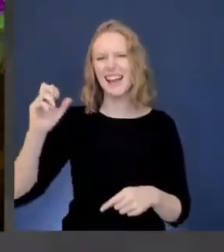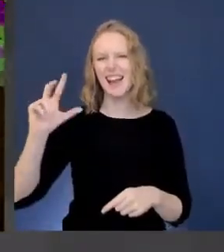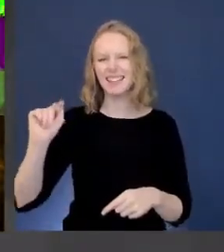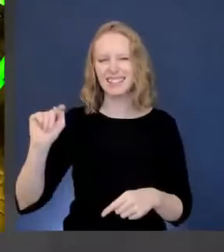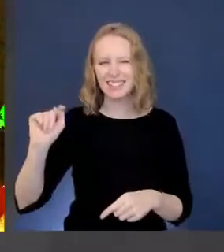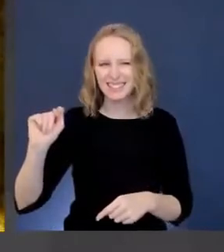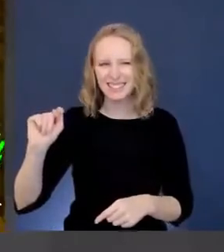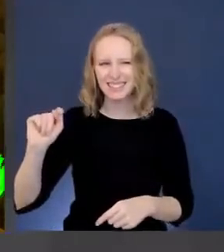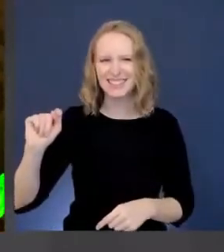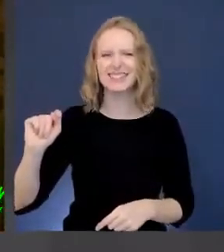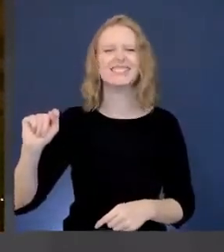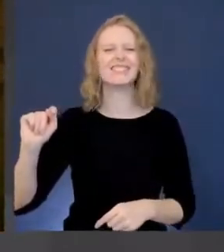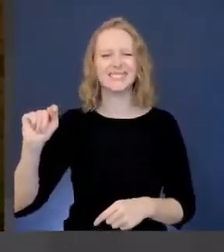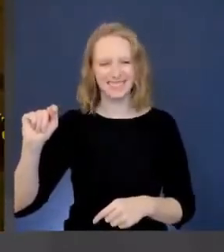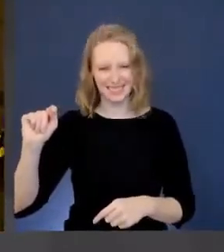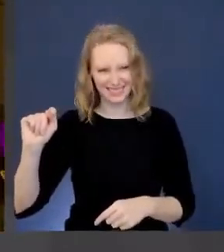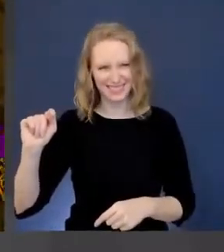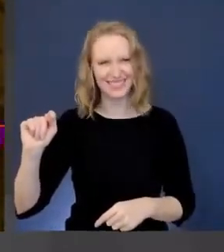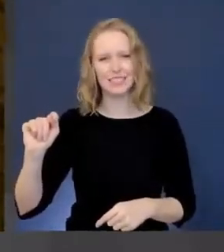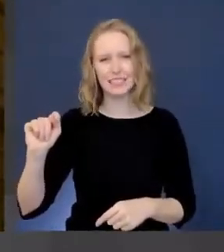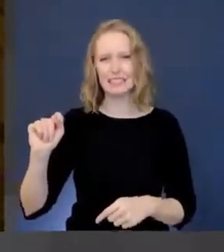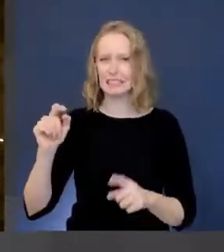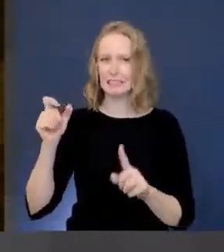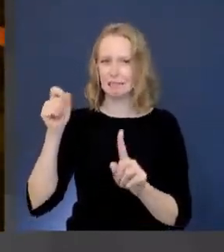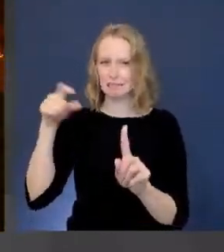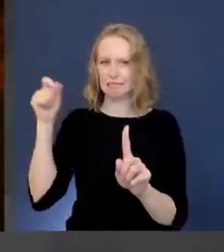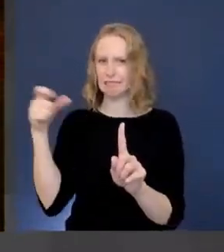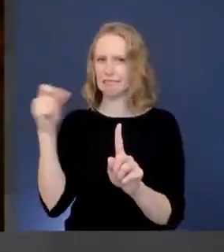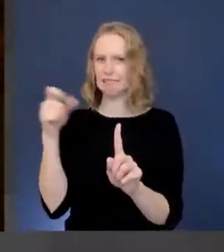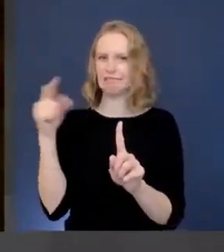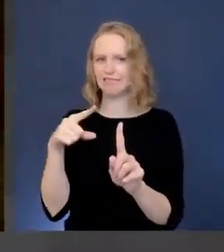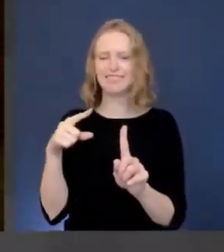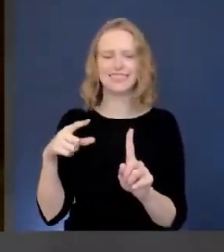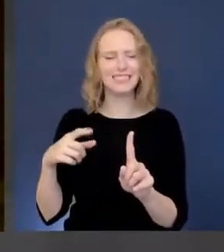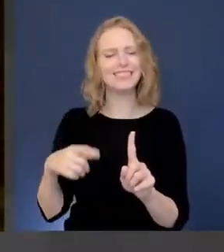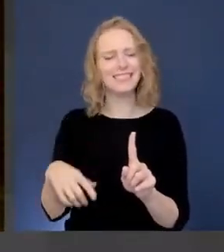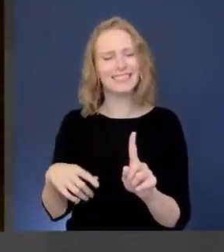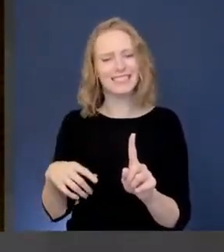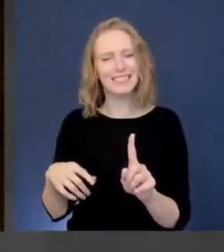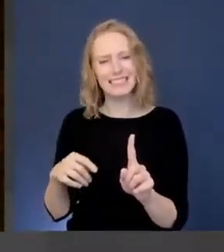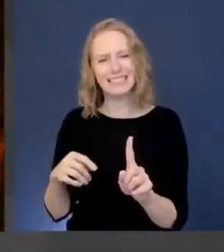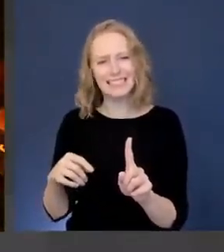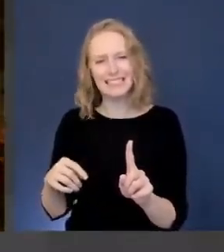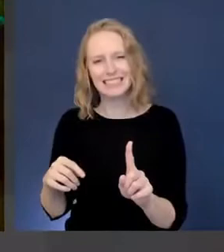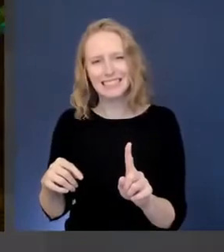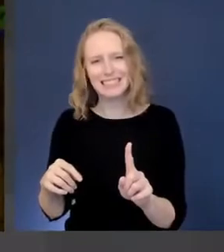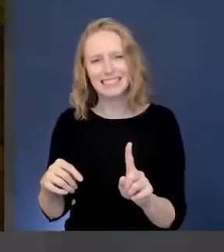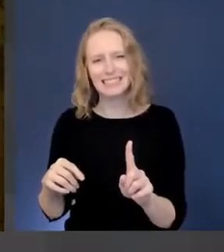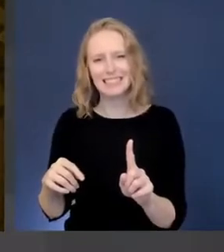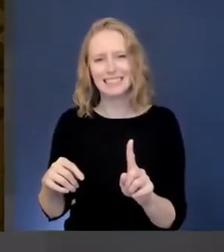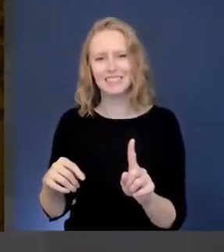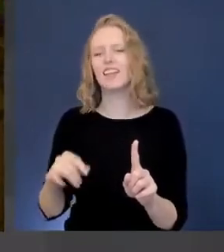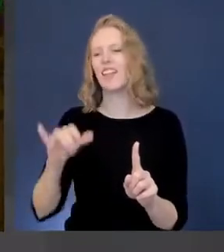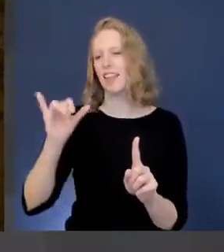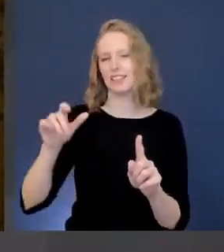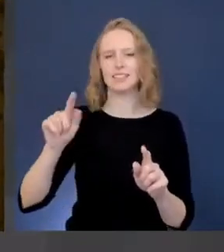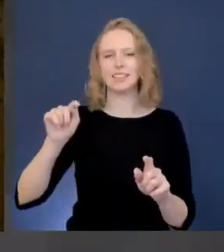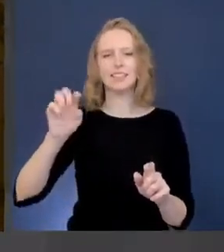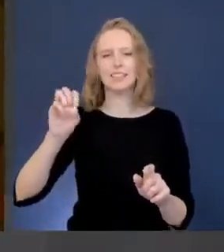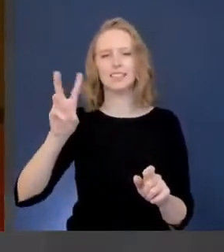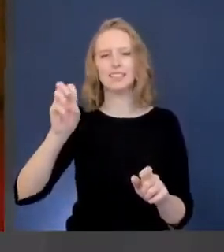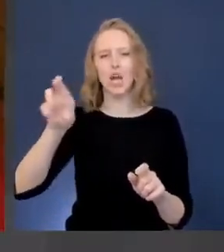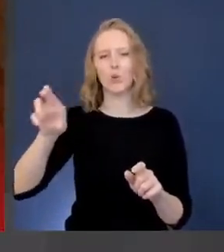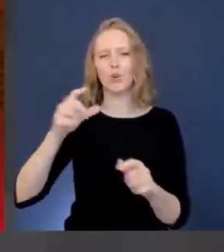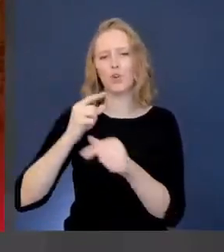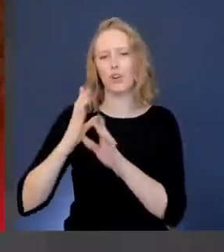is getting sniped by it. So we're getting that's a tower guard right there. So yeah,